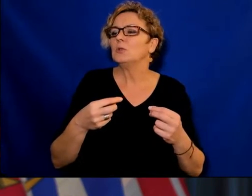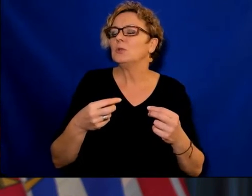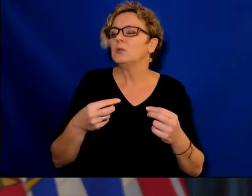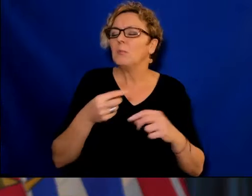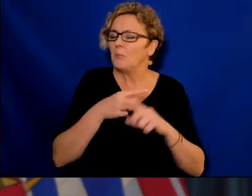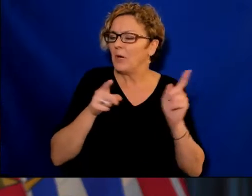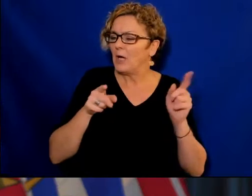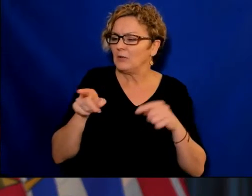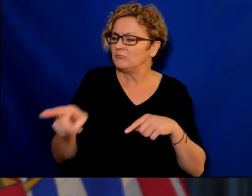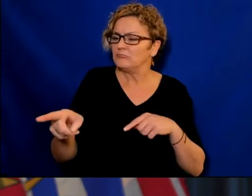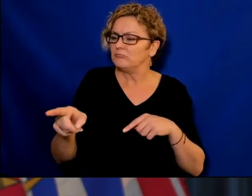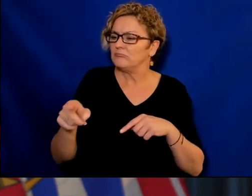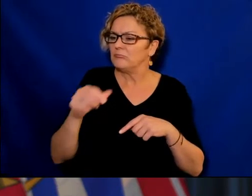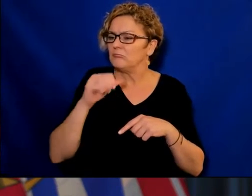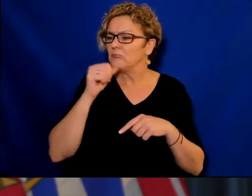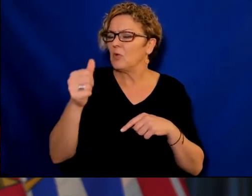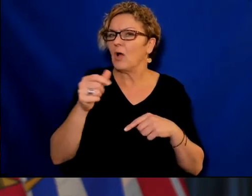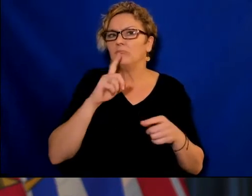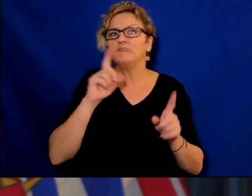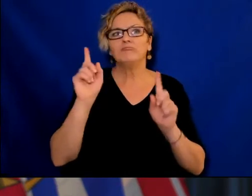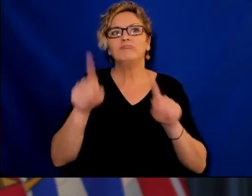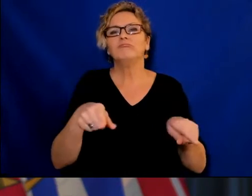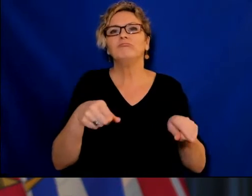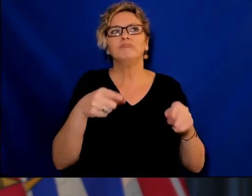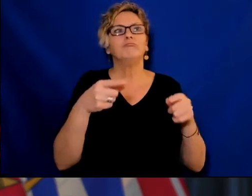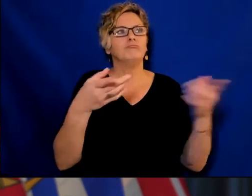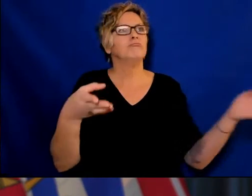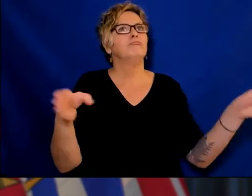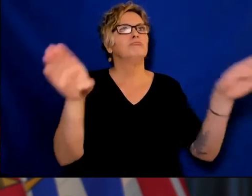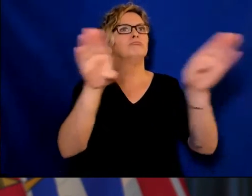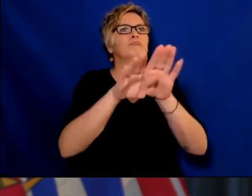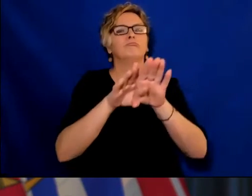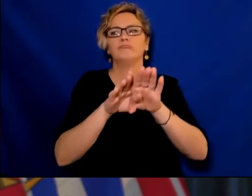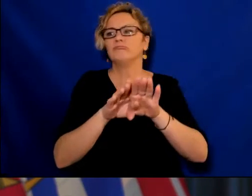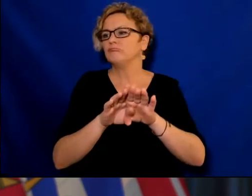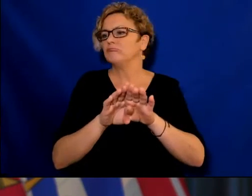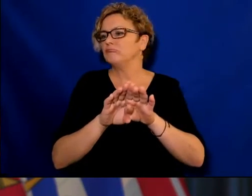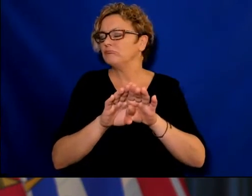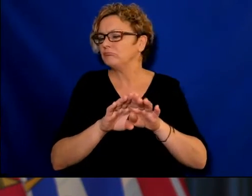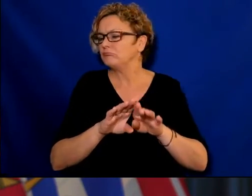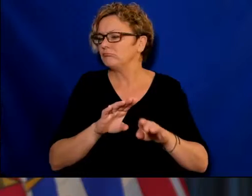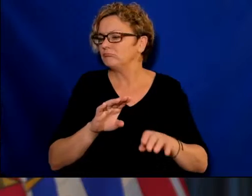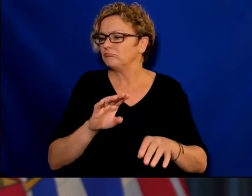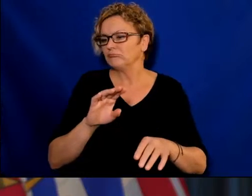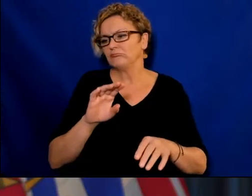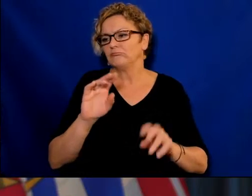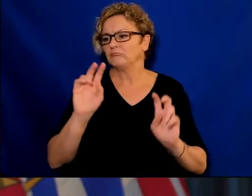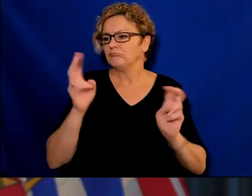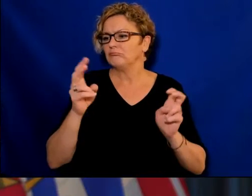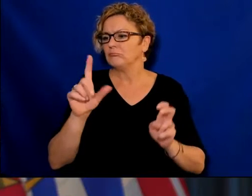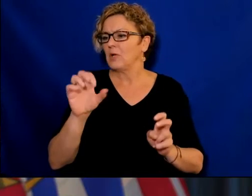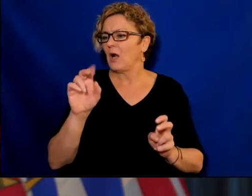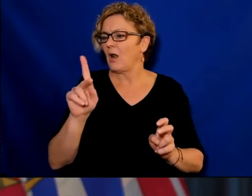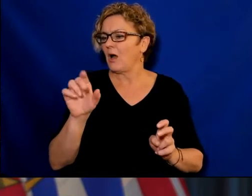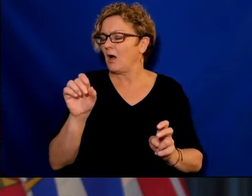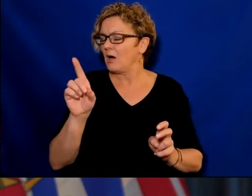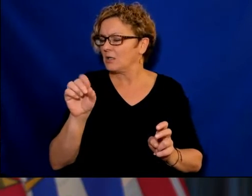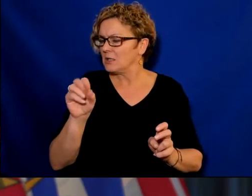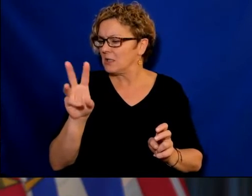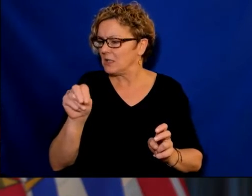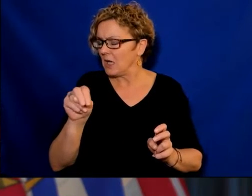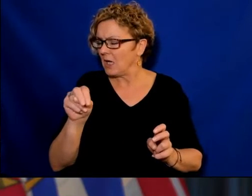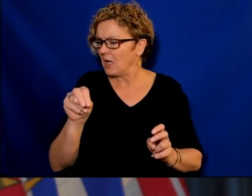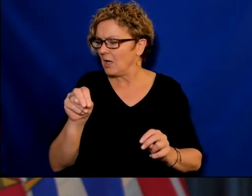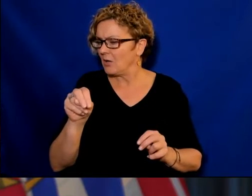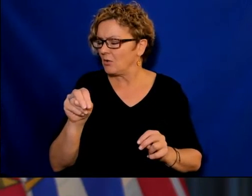given these high case numbers this weekend, how close we may be to extending the restrictions that are in place